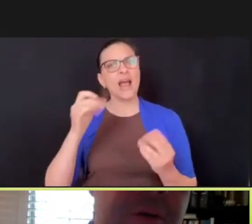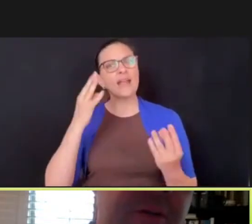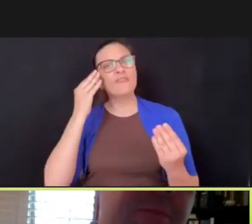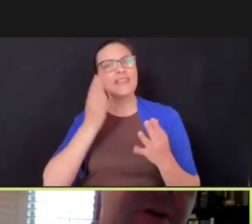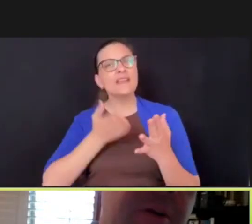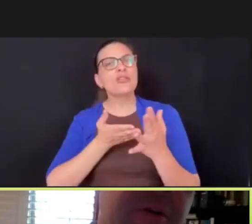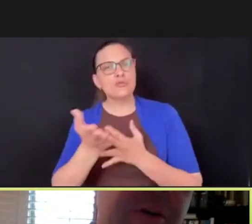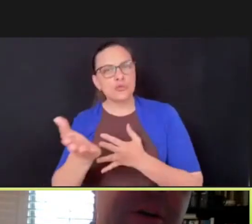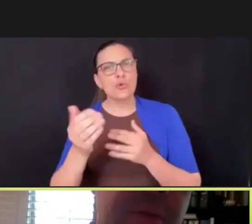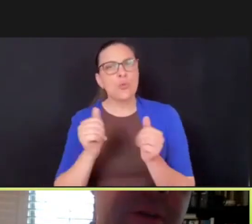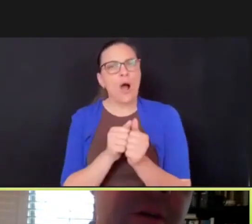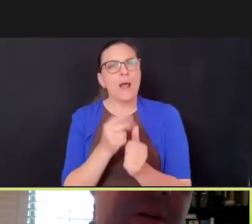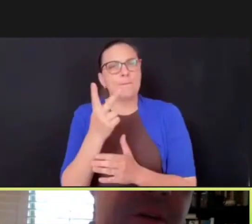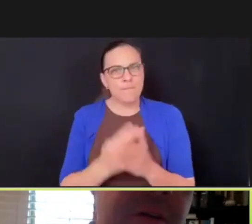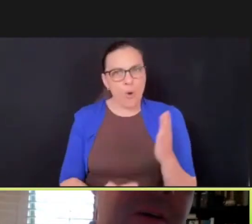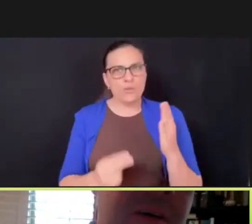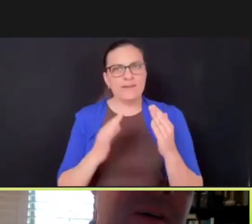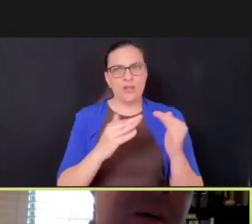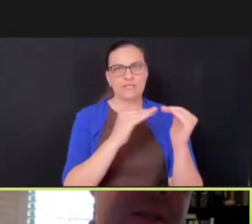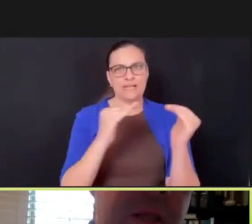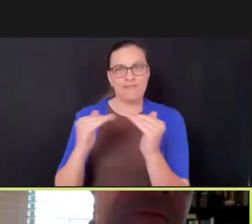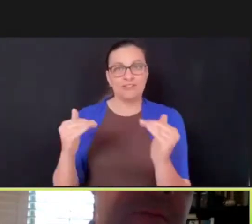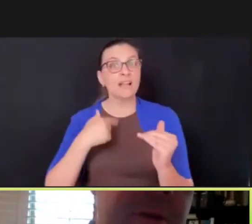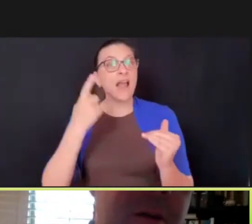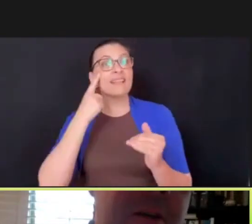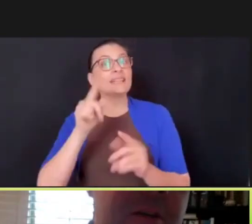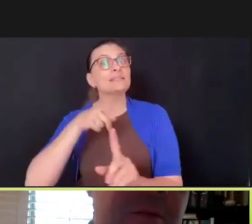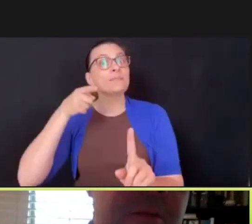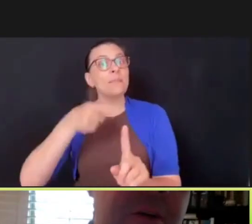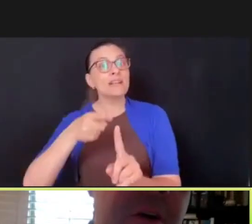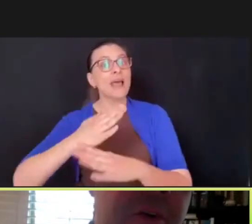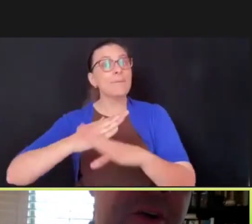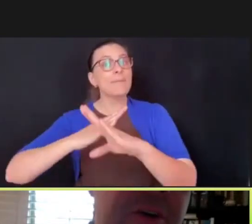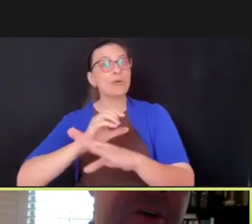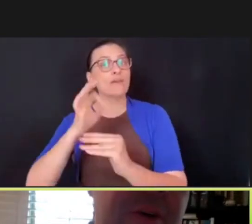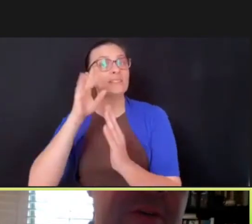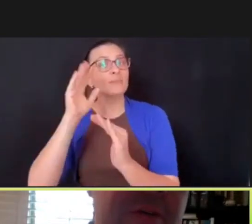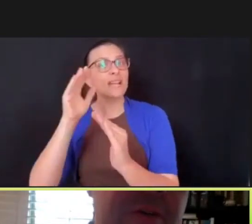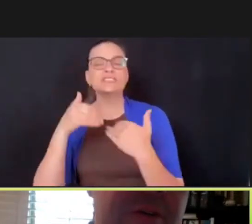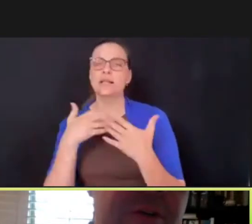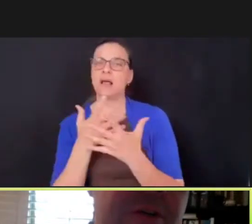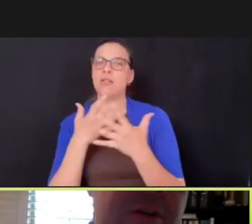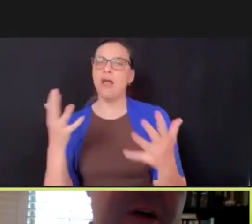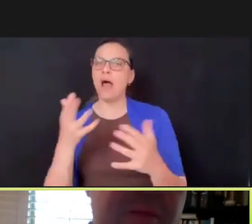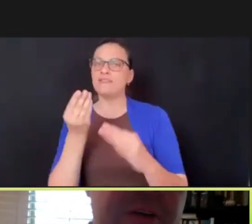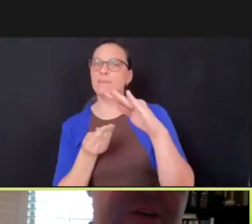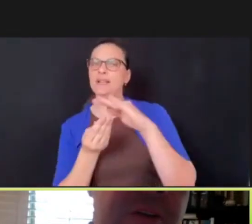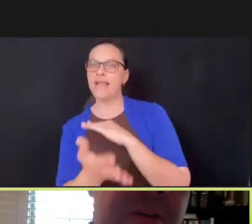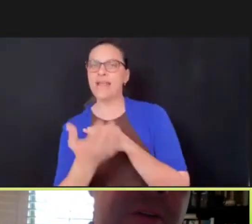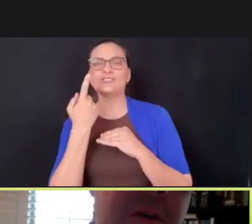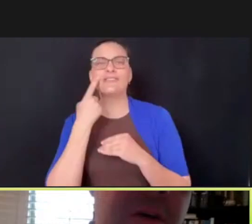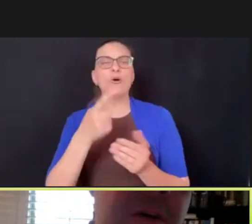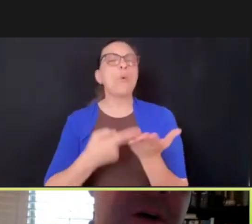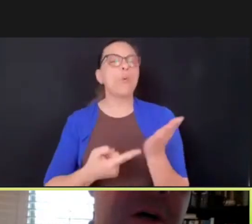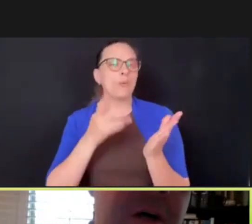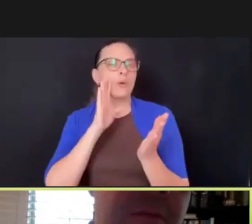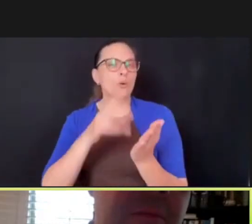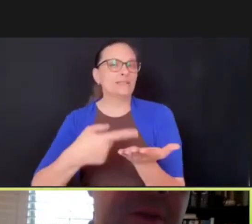think especially the barrier regarding expectations has a lot of implications when we talk about later about disclosure,